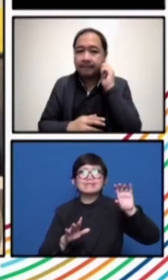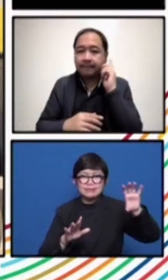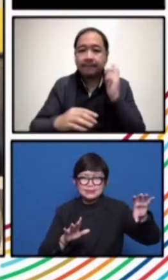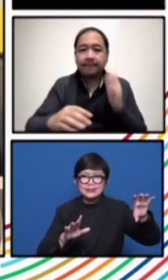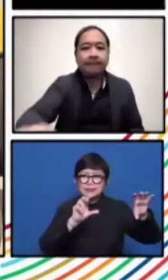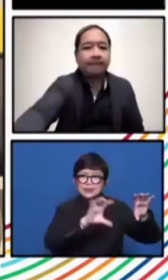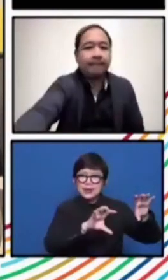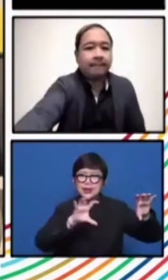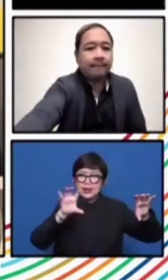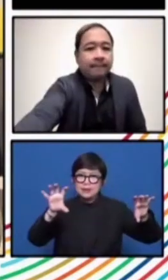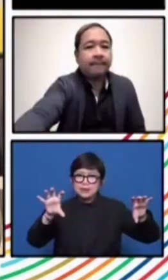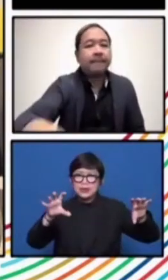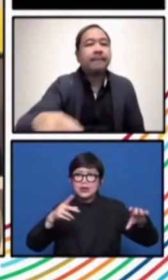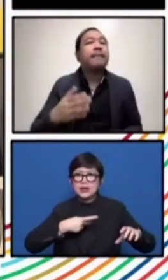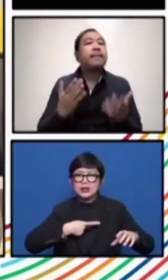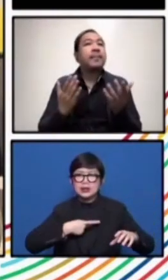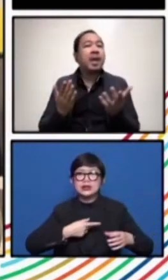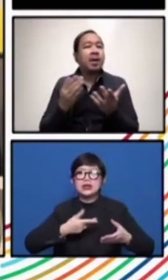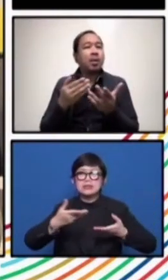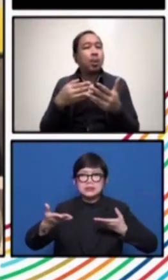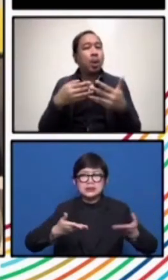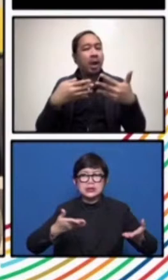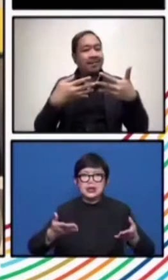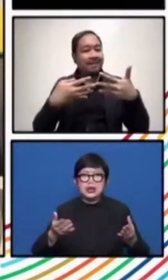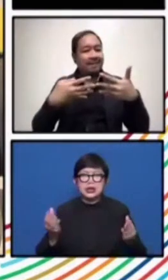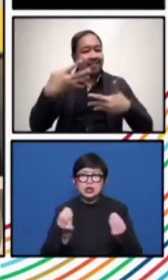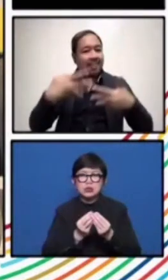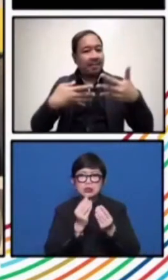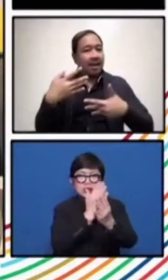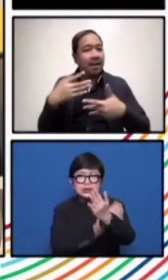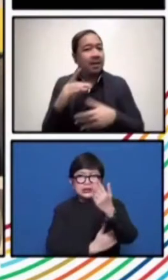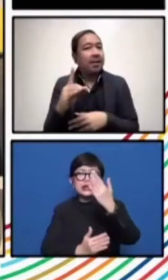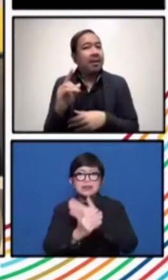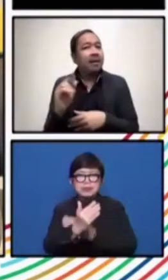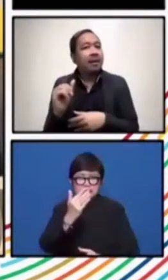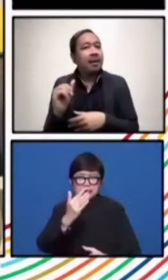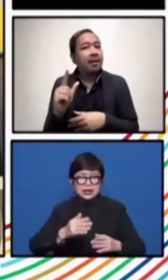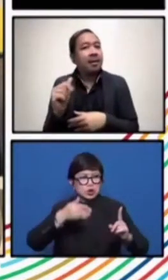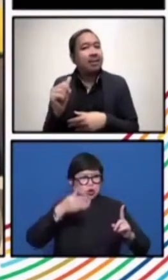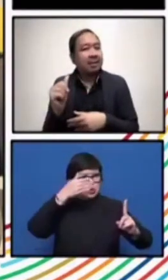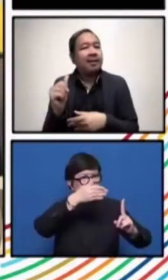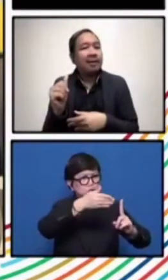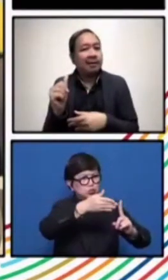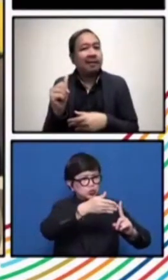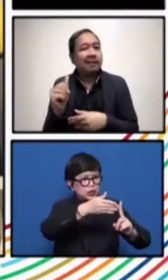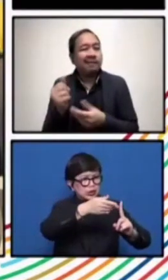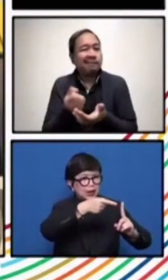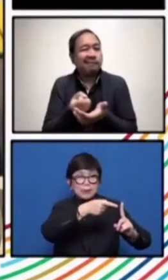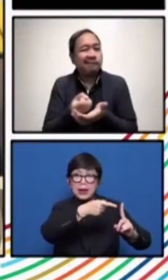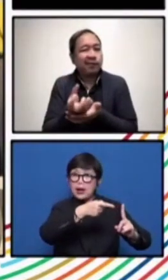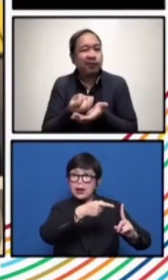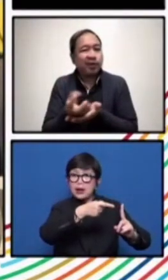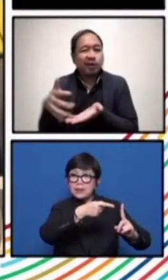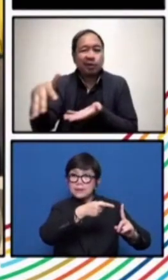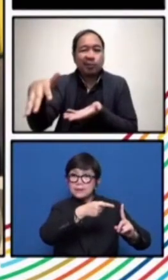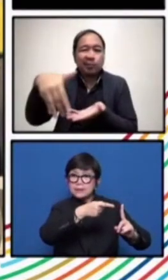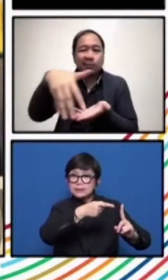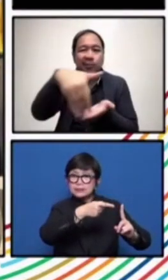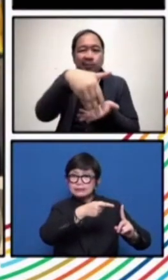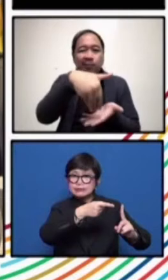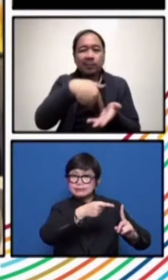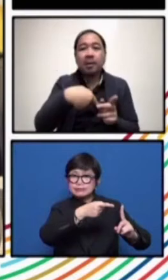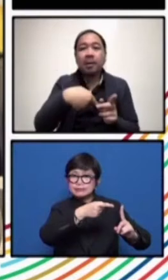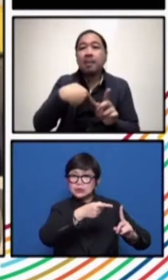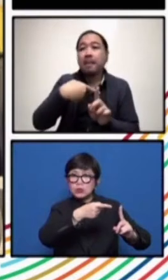determining the red and for my formality or recruitment of person with disability